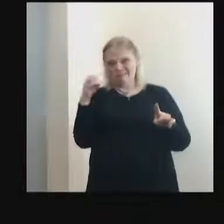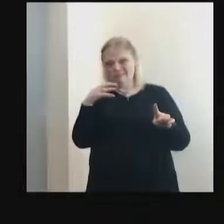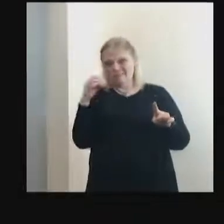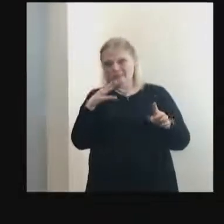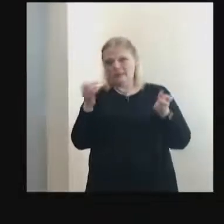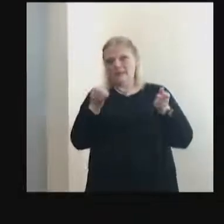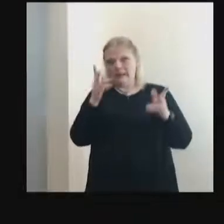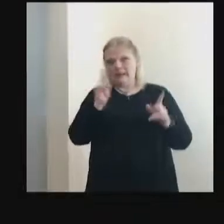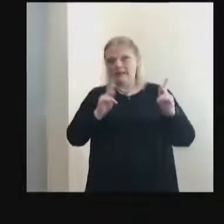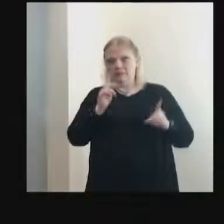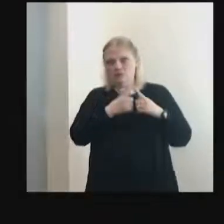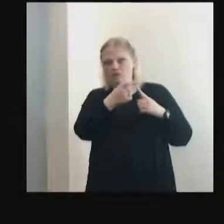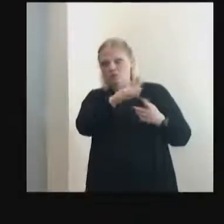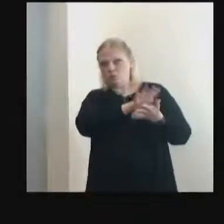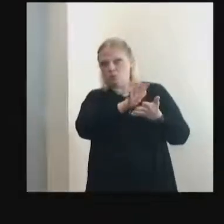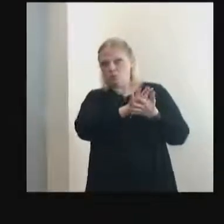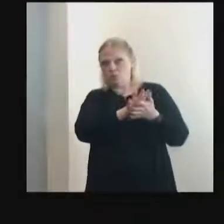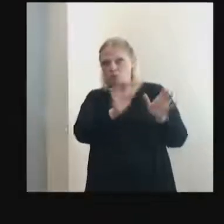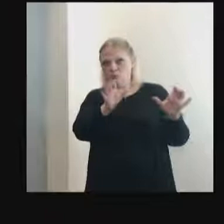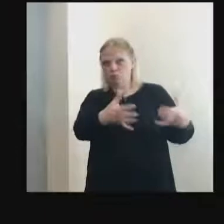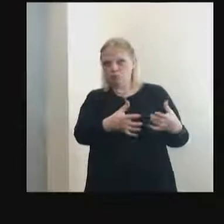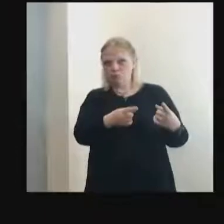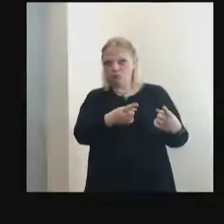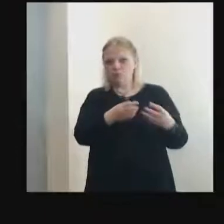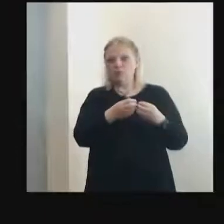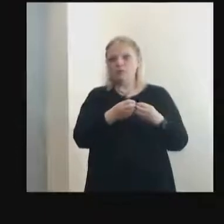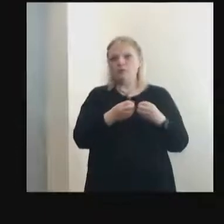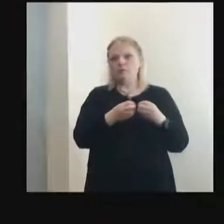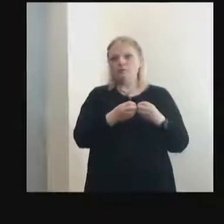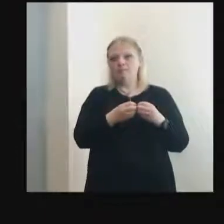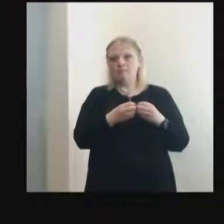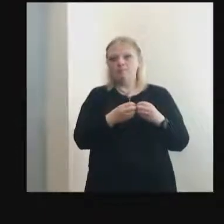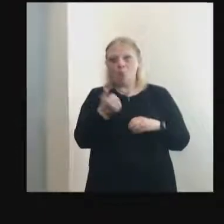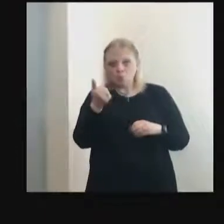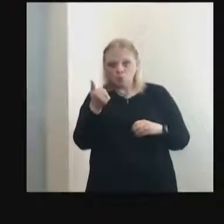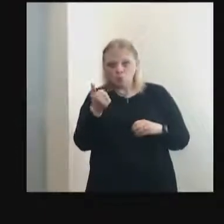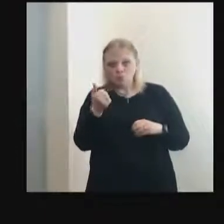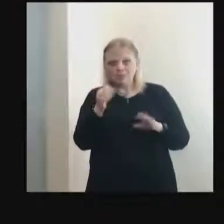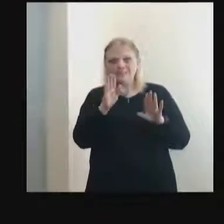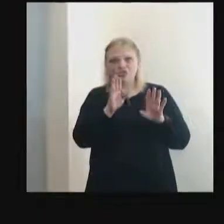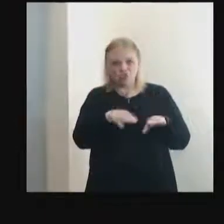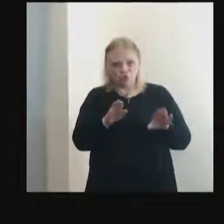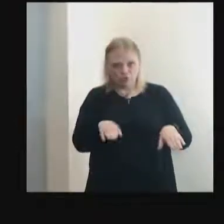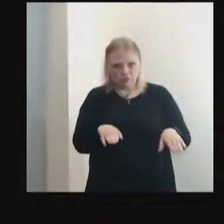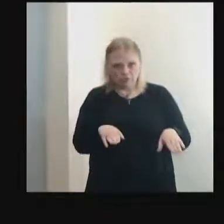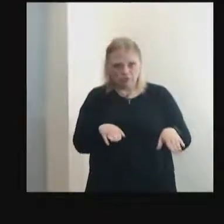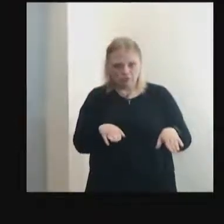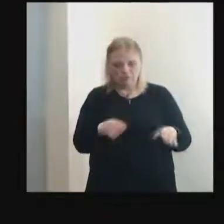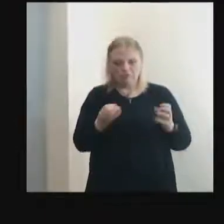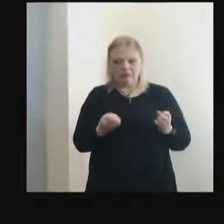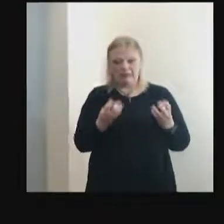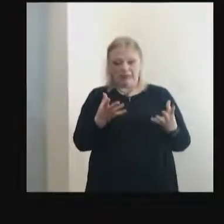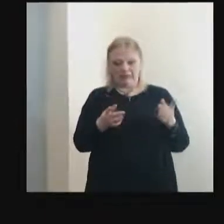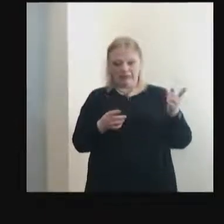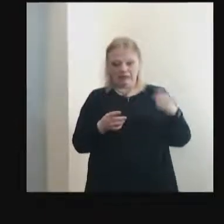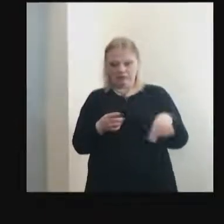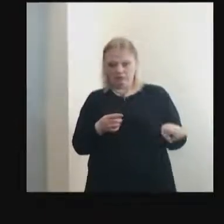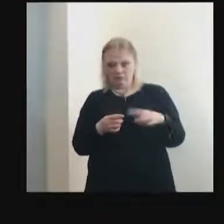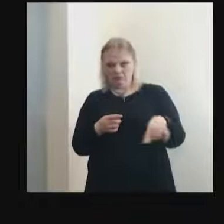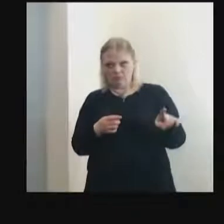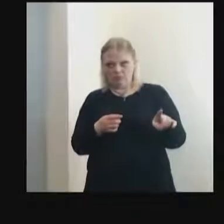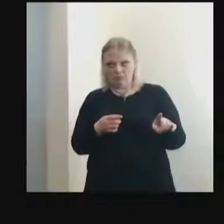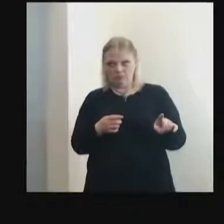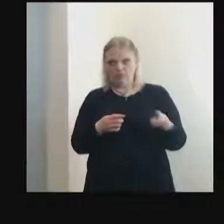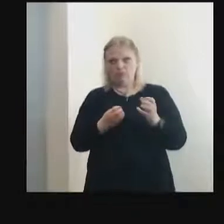saw from these school-age cases were mostly, or school cases were mostly children, and for many of them, they had been